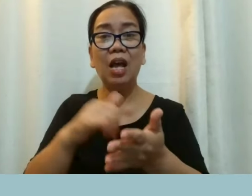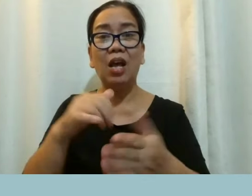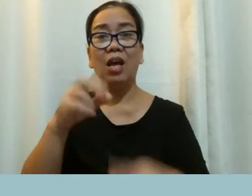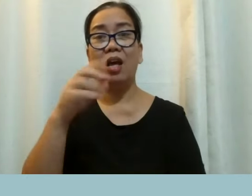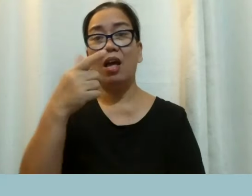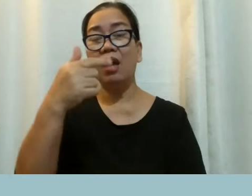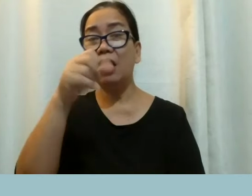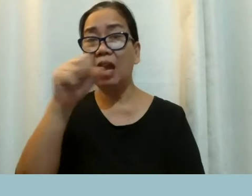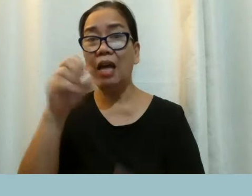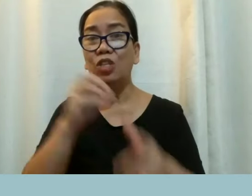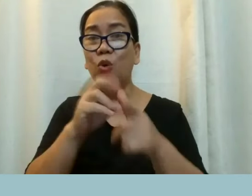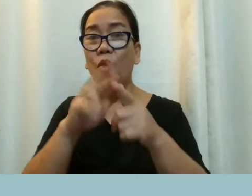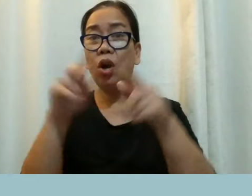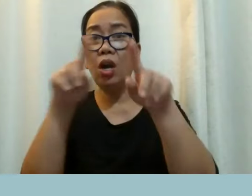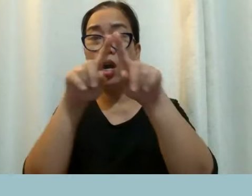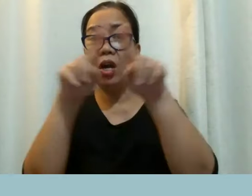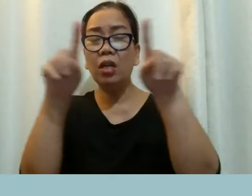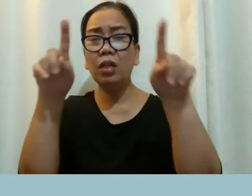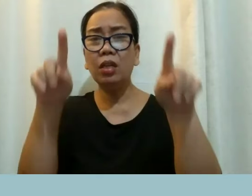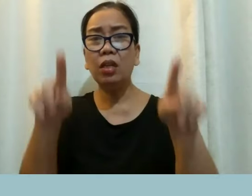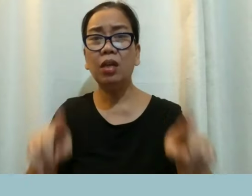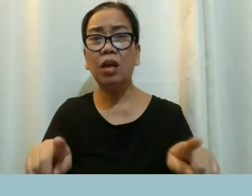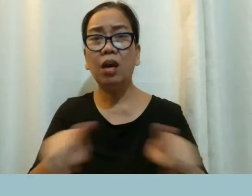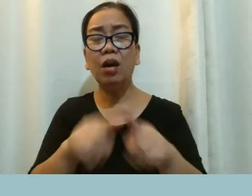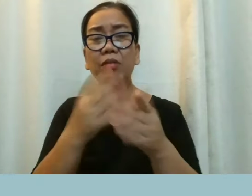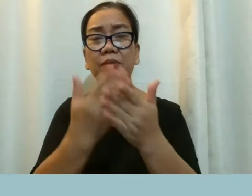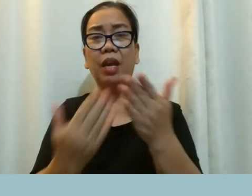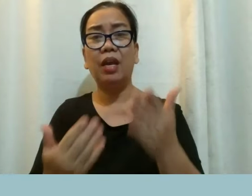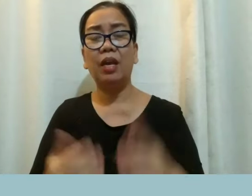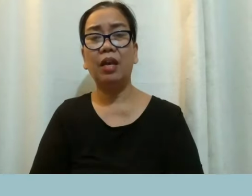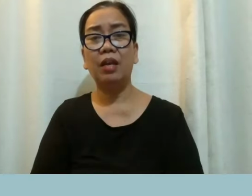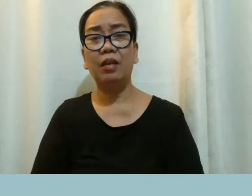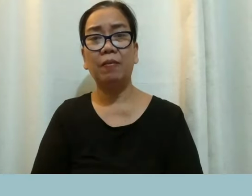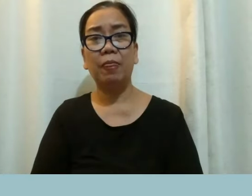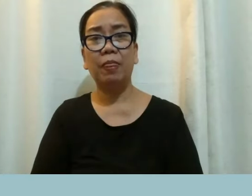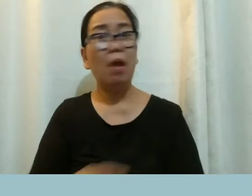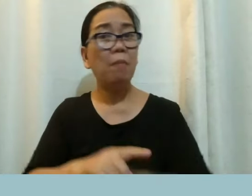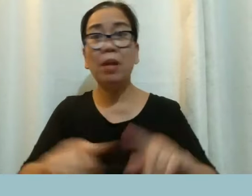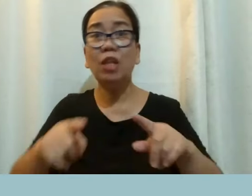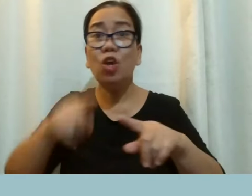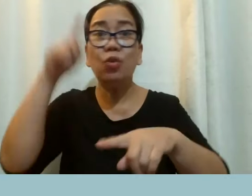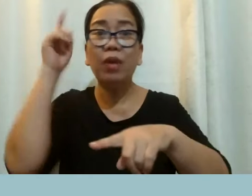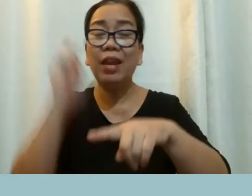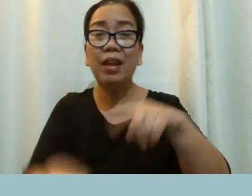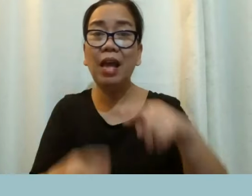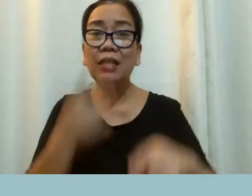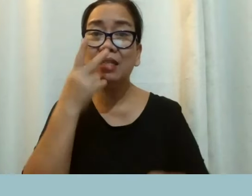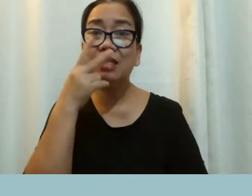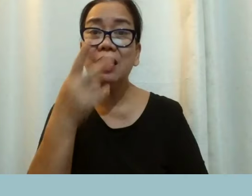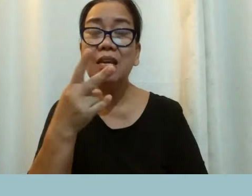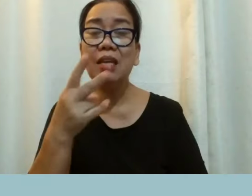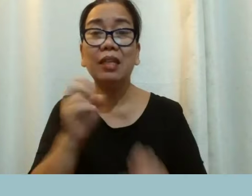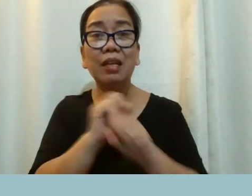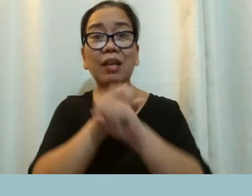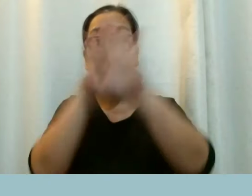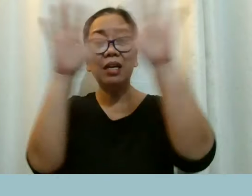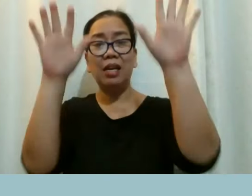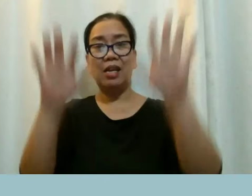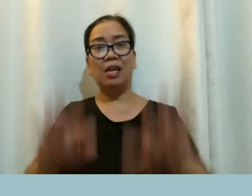that glass or object, but you cannot see